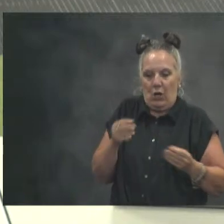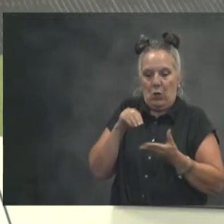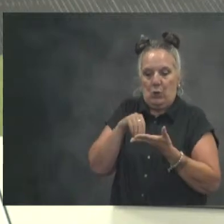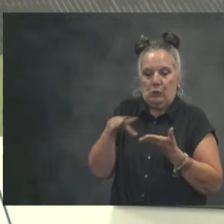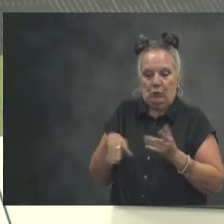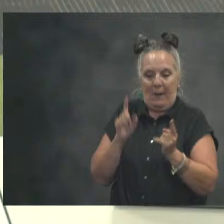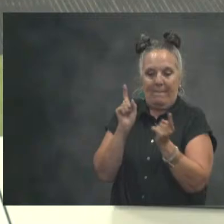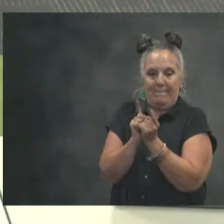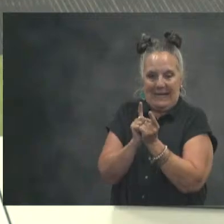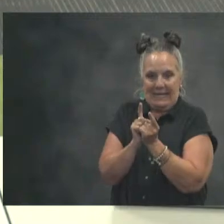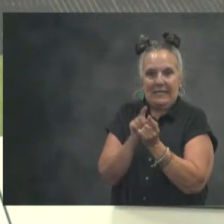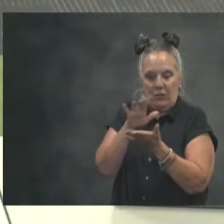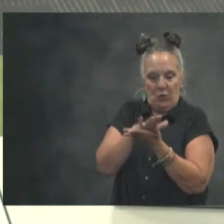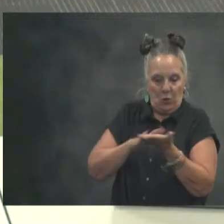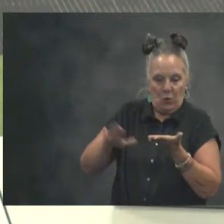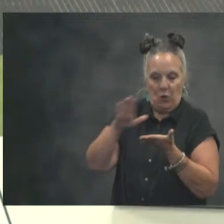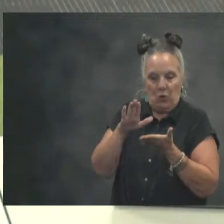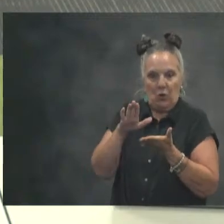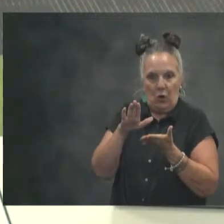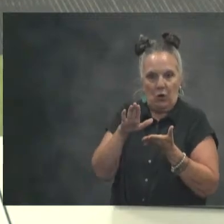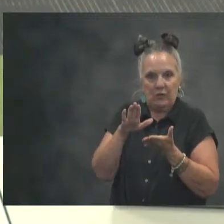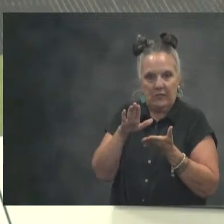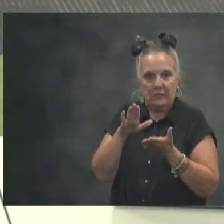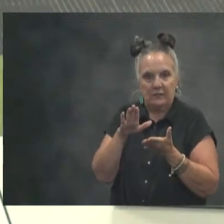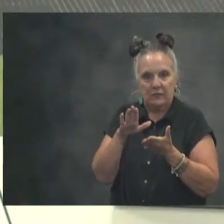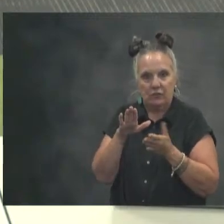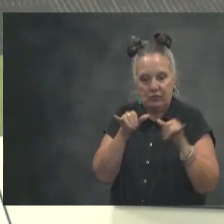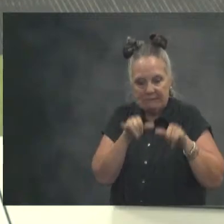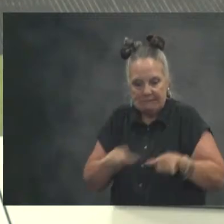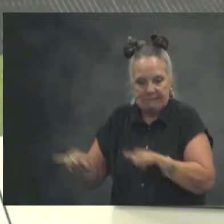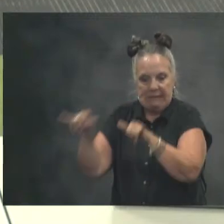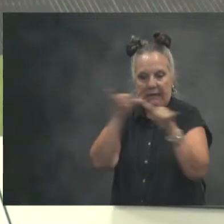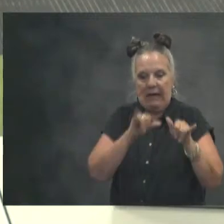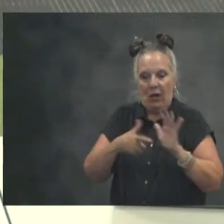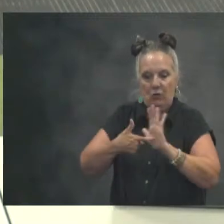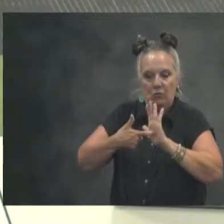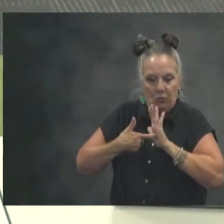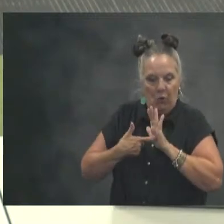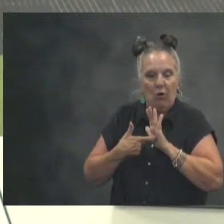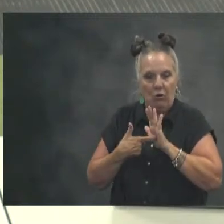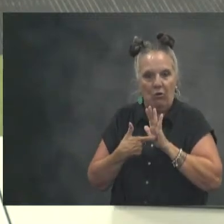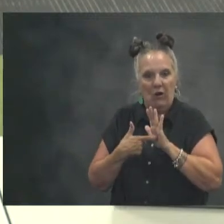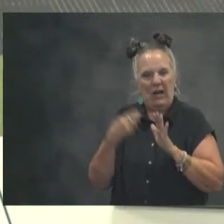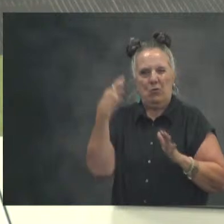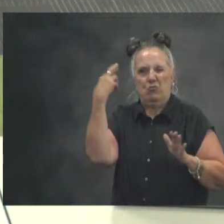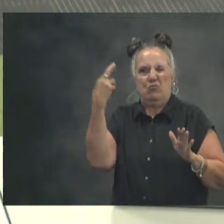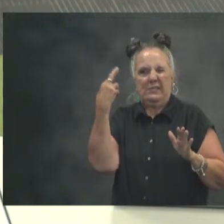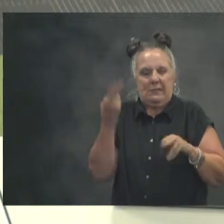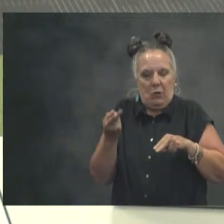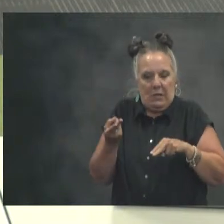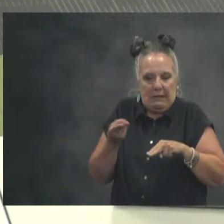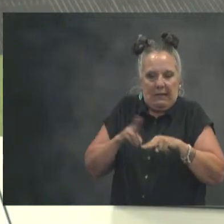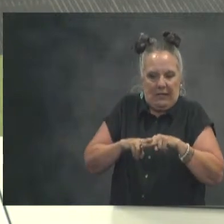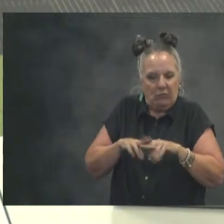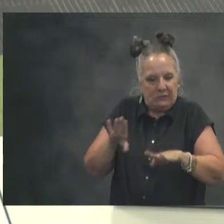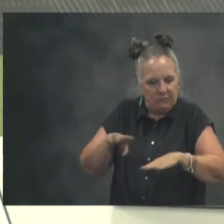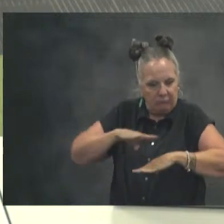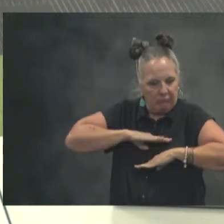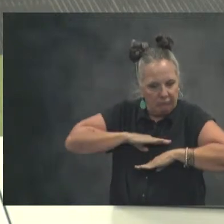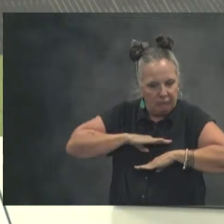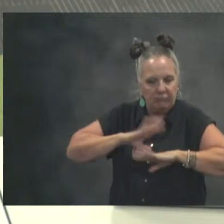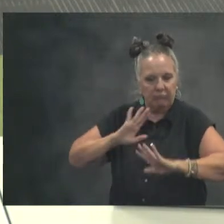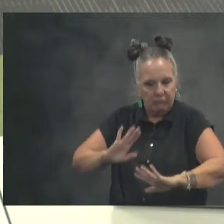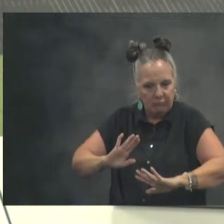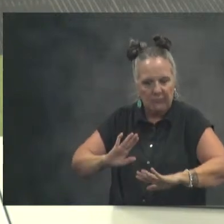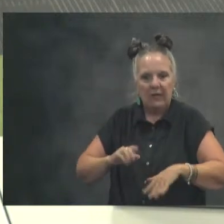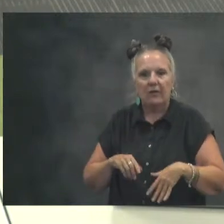those college and career readiness standards and what the requirements are for Blueprint and what would be a reasonable increase over